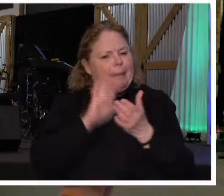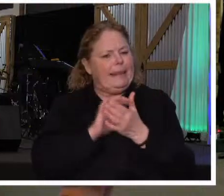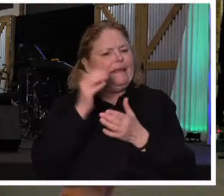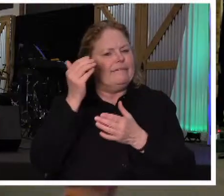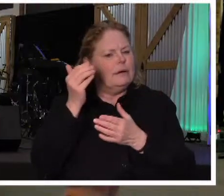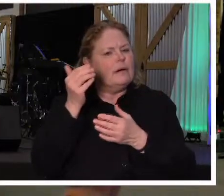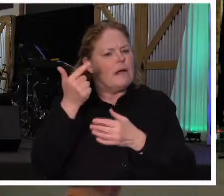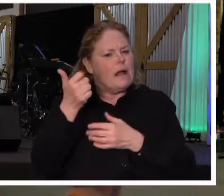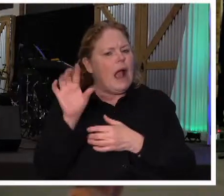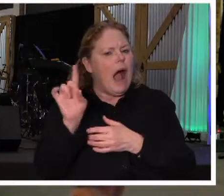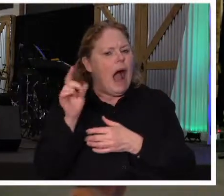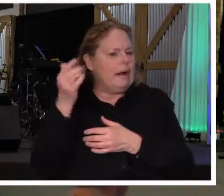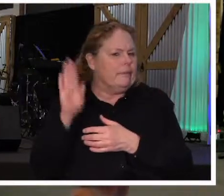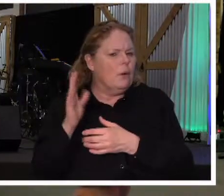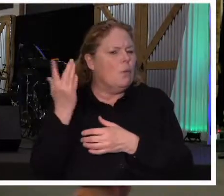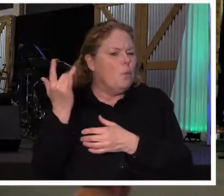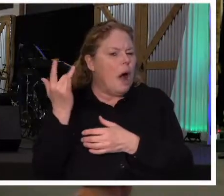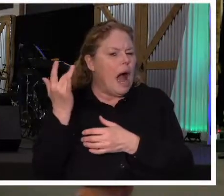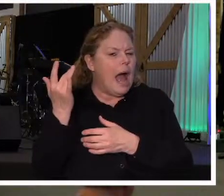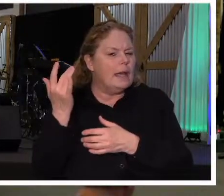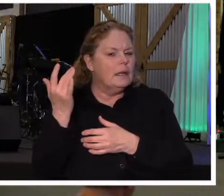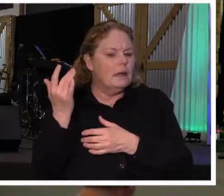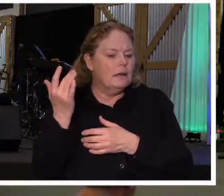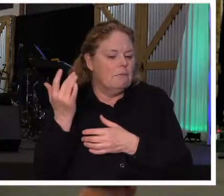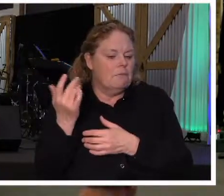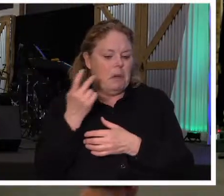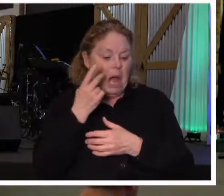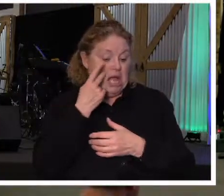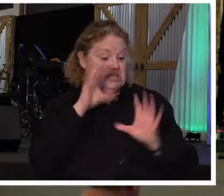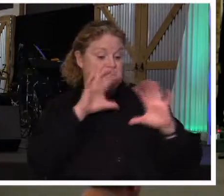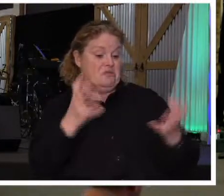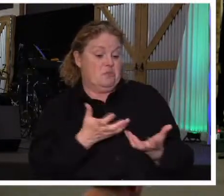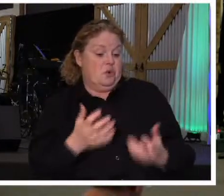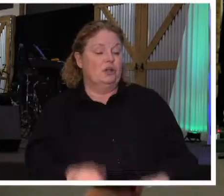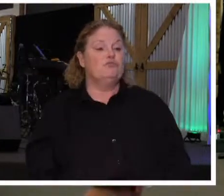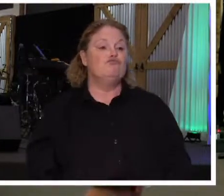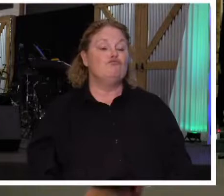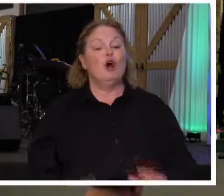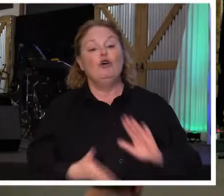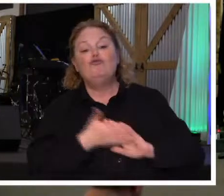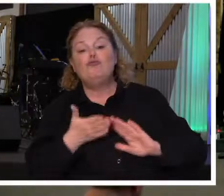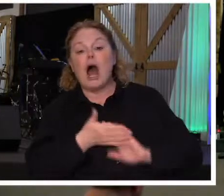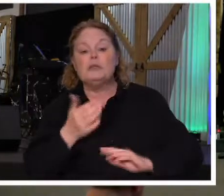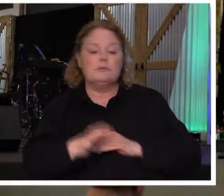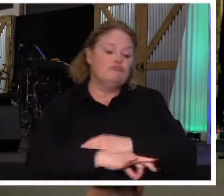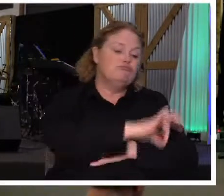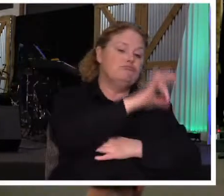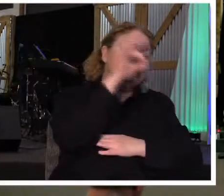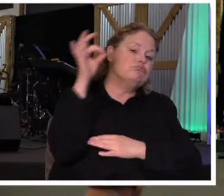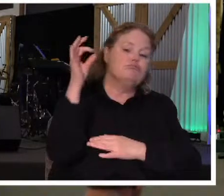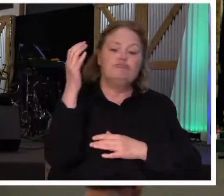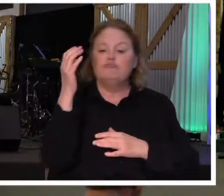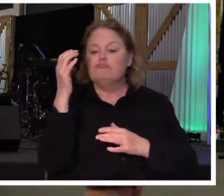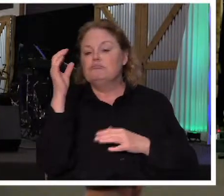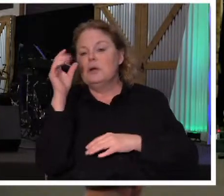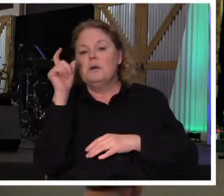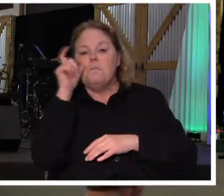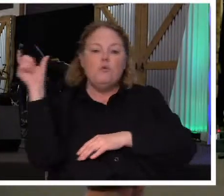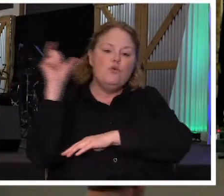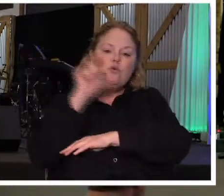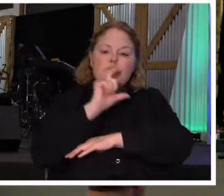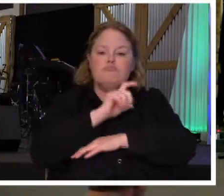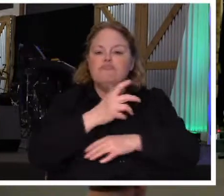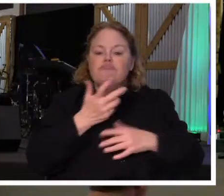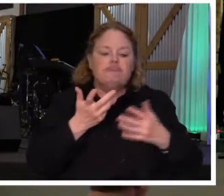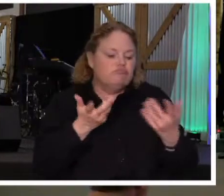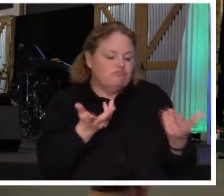in their scientific mind, they say there must be a God because of the way things work for us. And so they believe in the existence of a creator. They